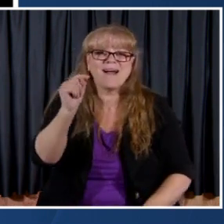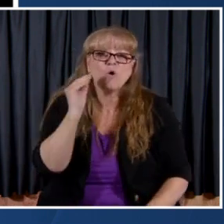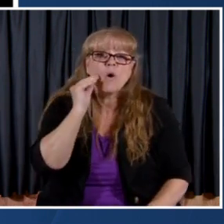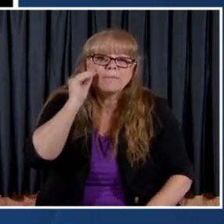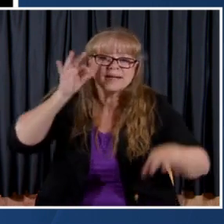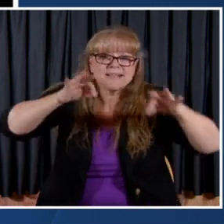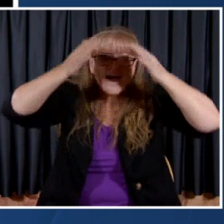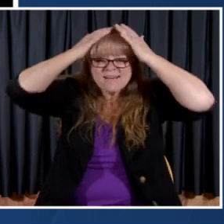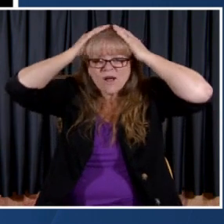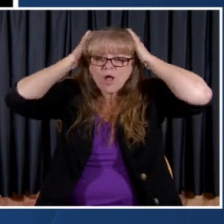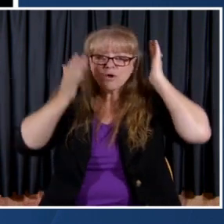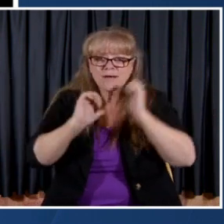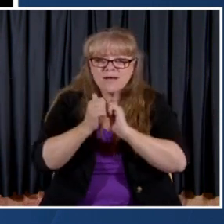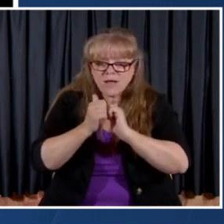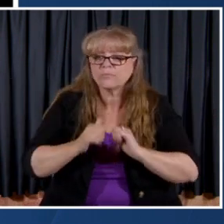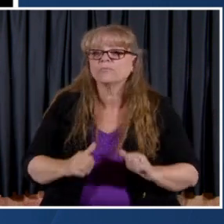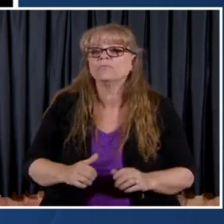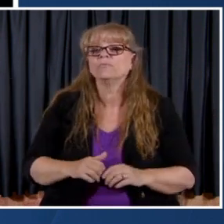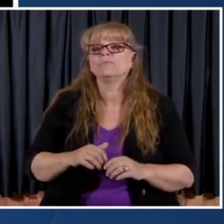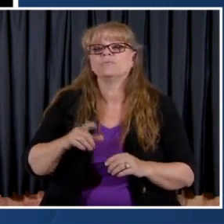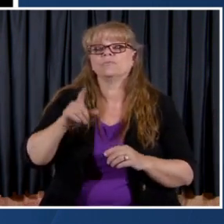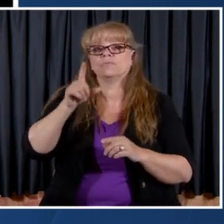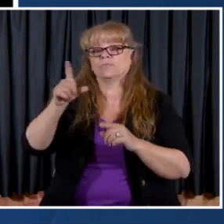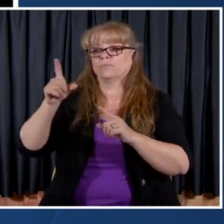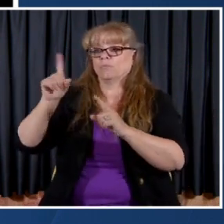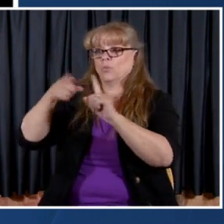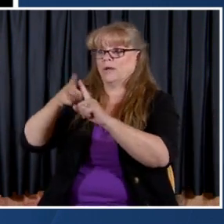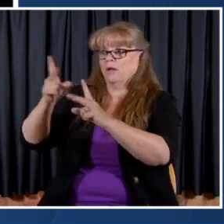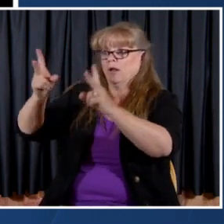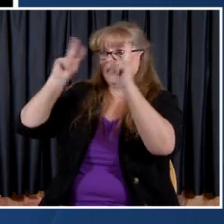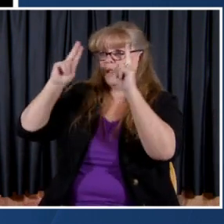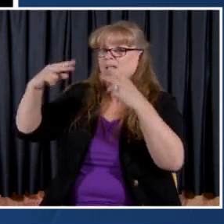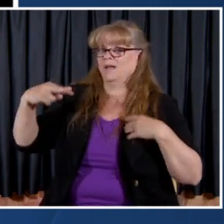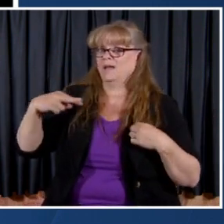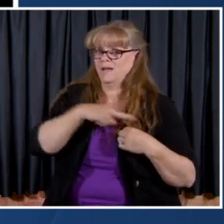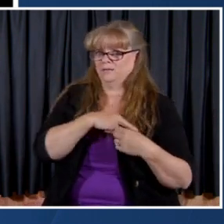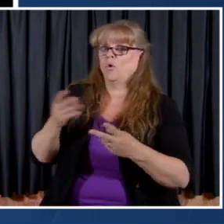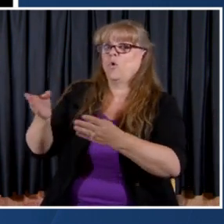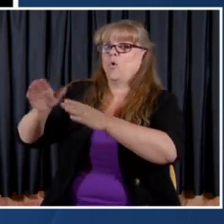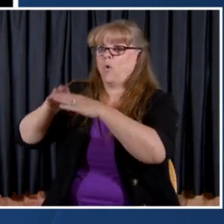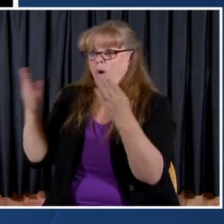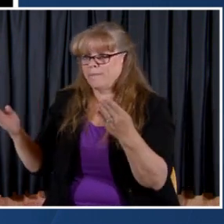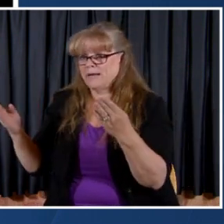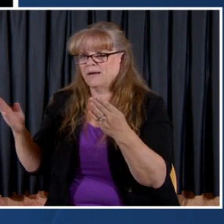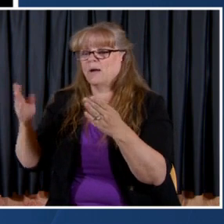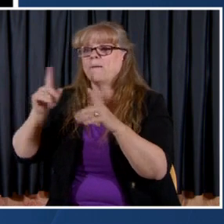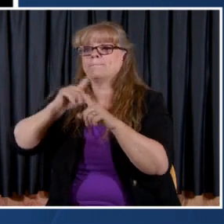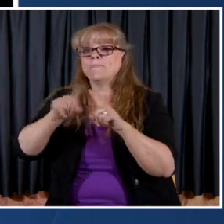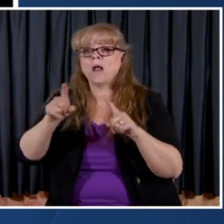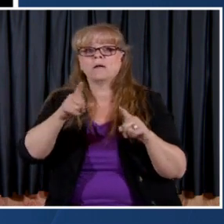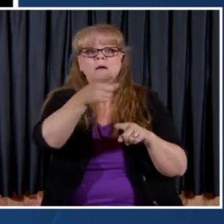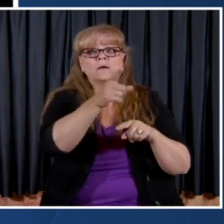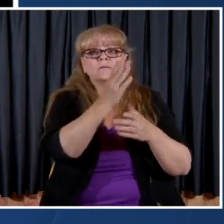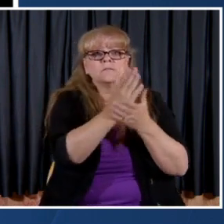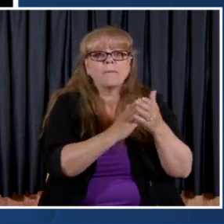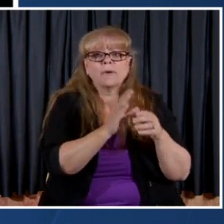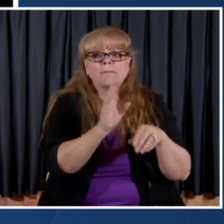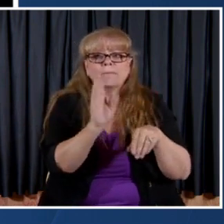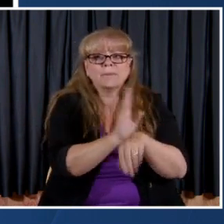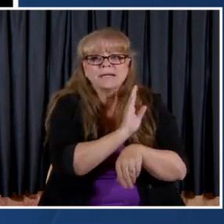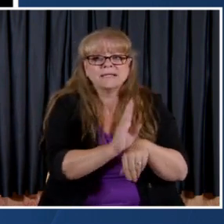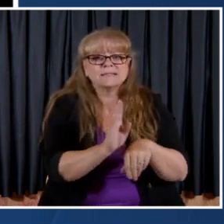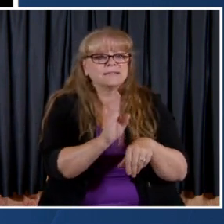telecommuting wherever you can. Can't always do that for hair colorings and physical therapy, but some innovative Coloradans have found a